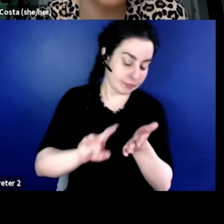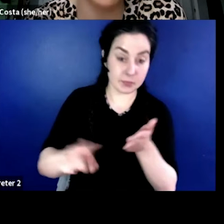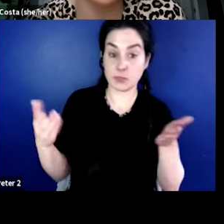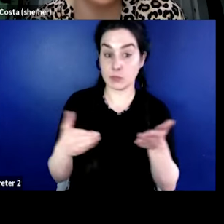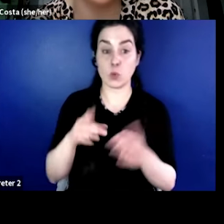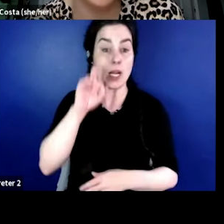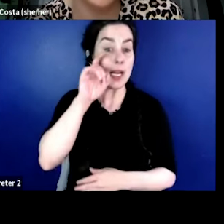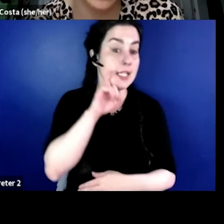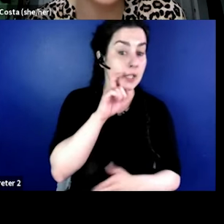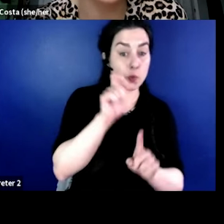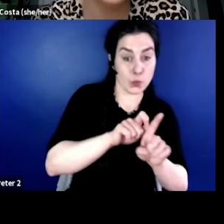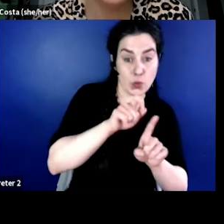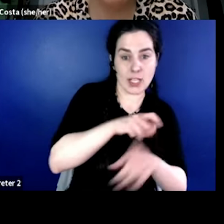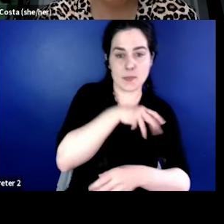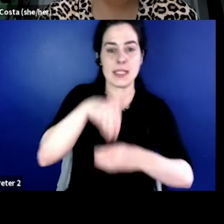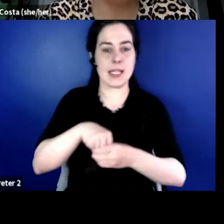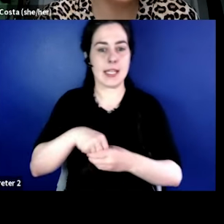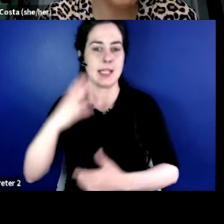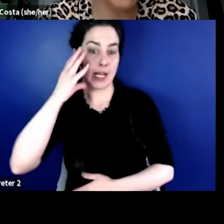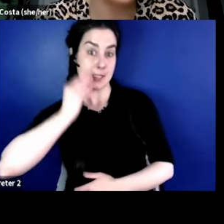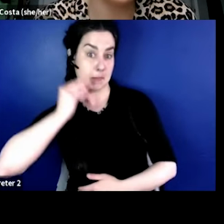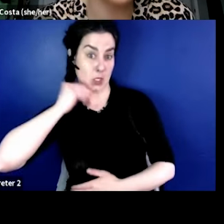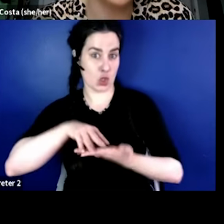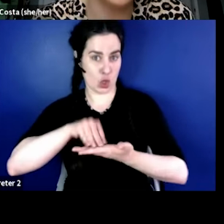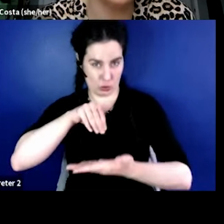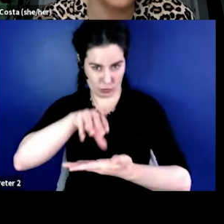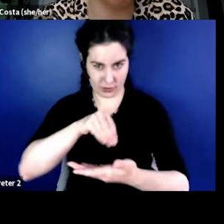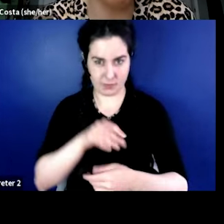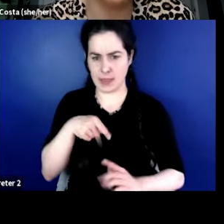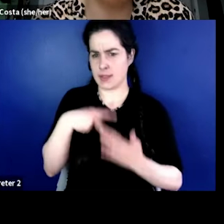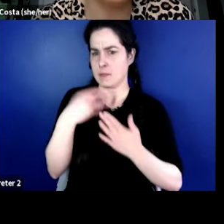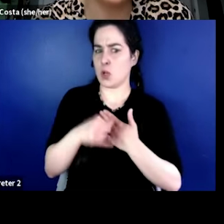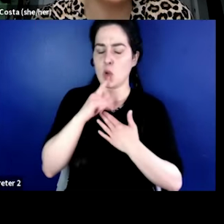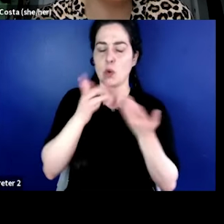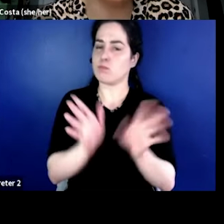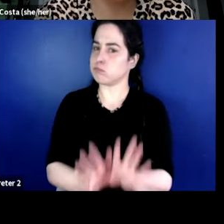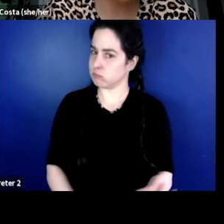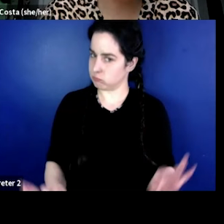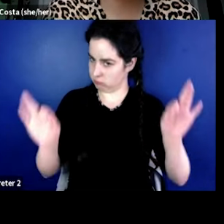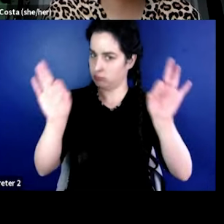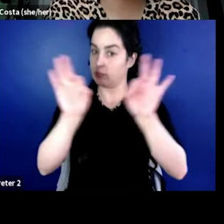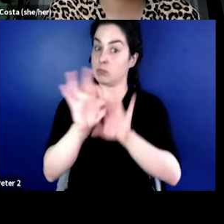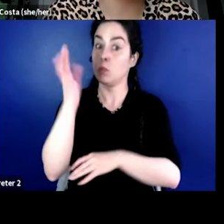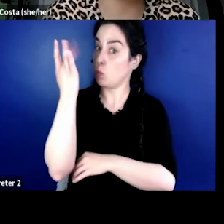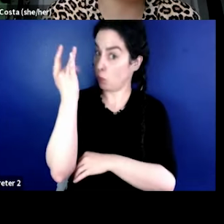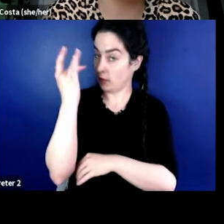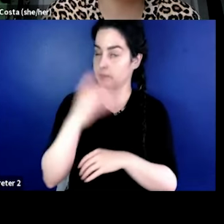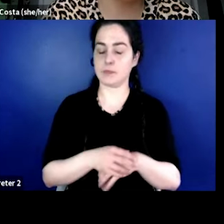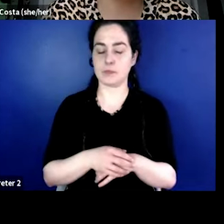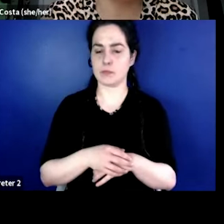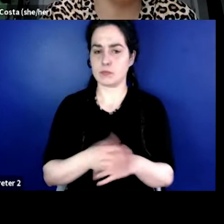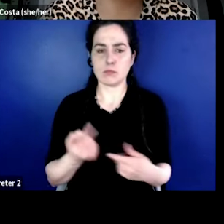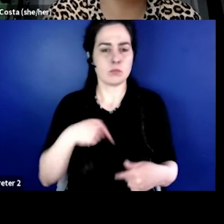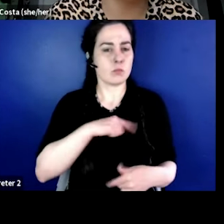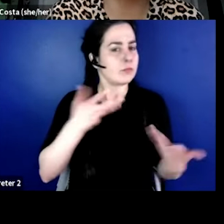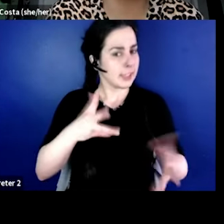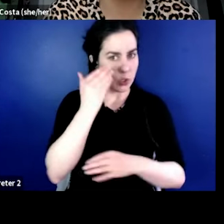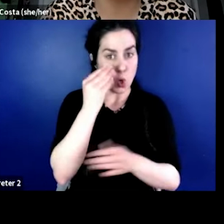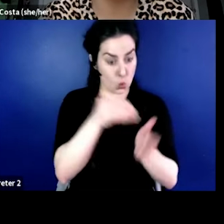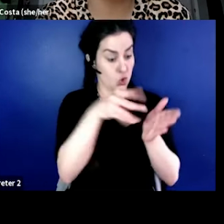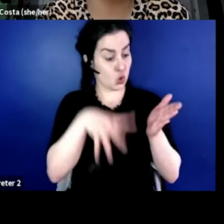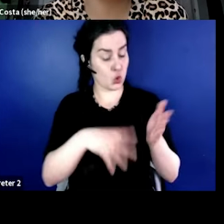in experiential learning. And this project was really important because we know that students are facing sexual